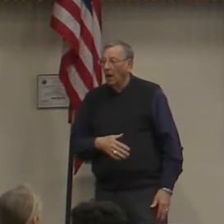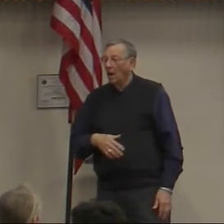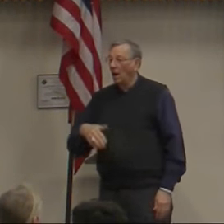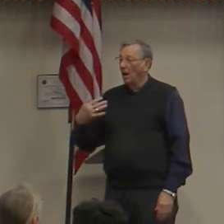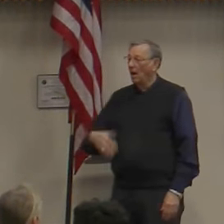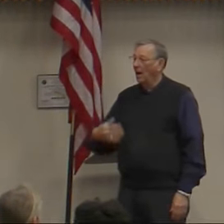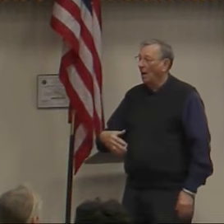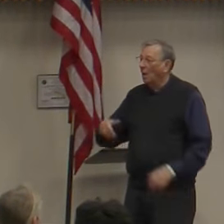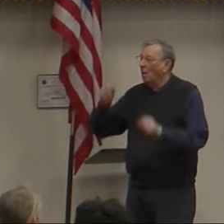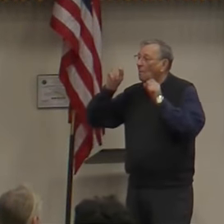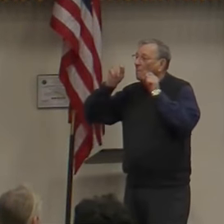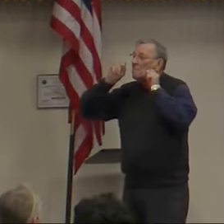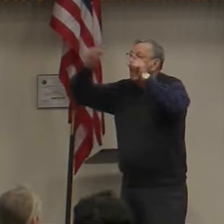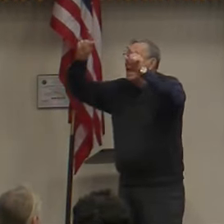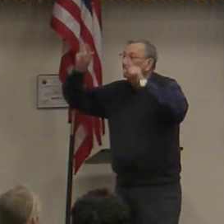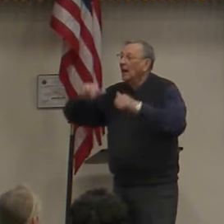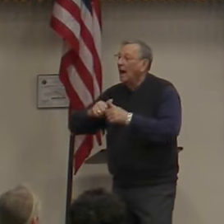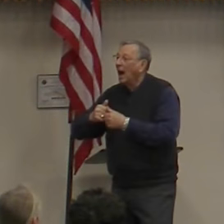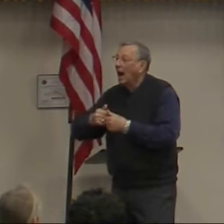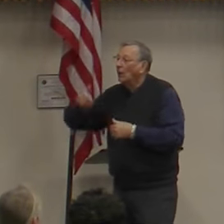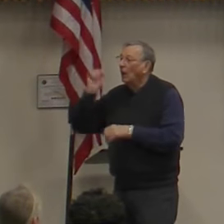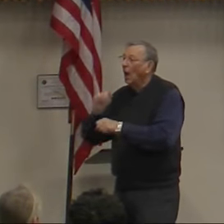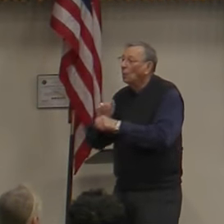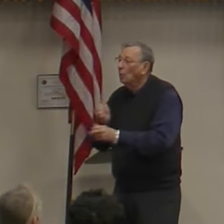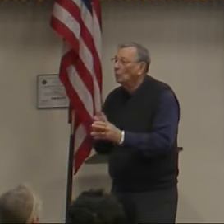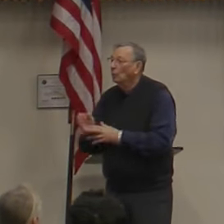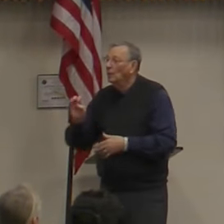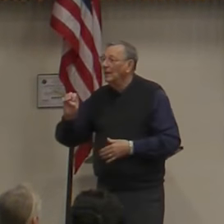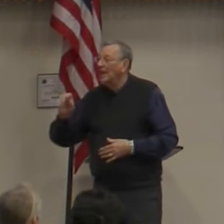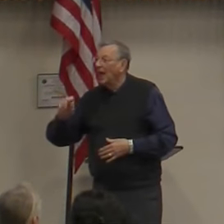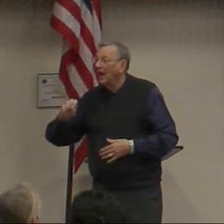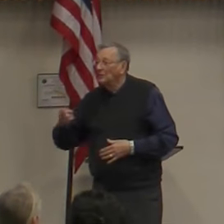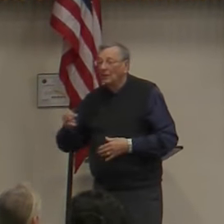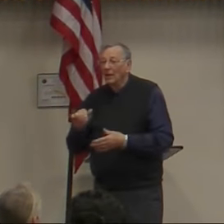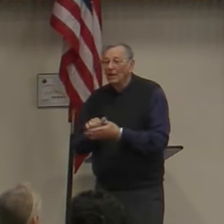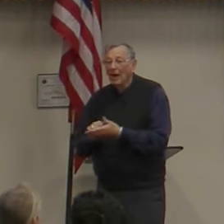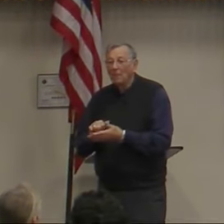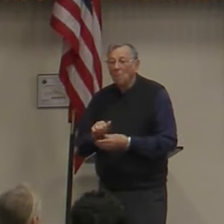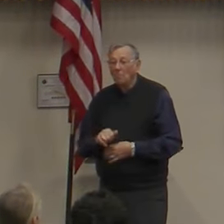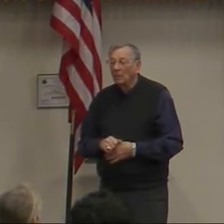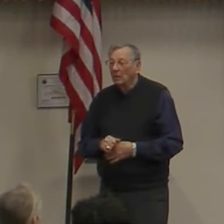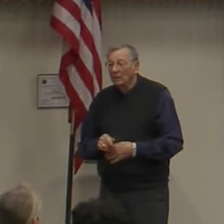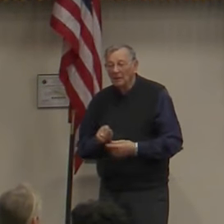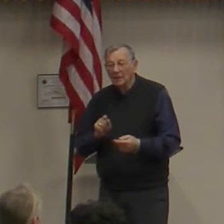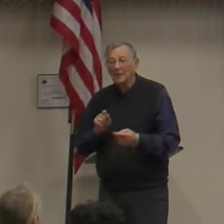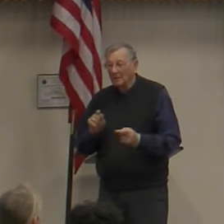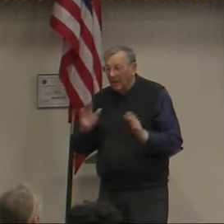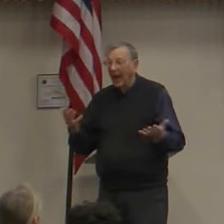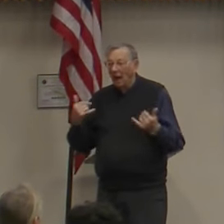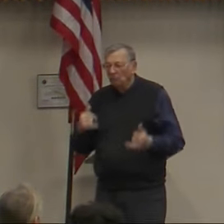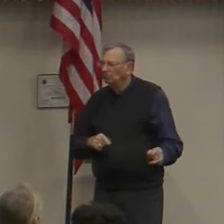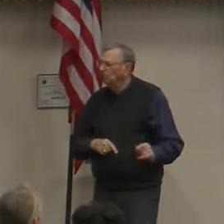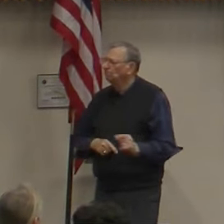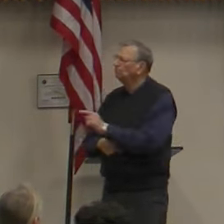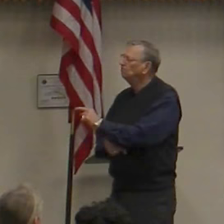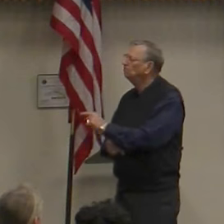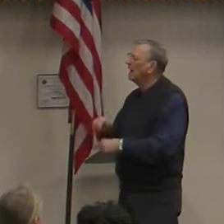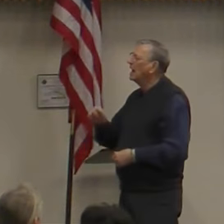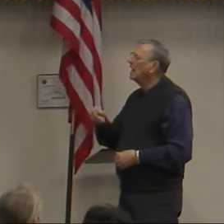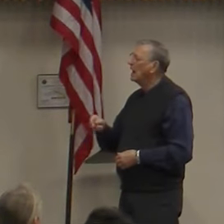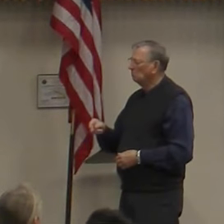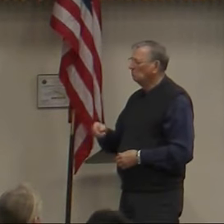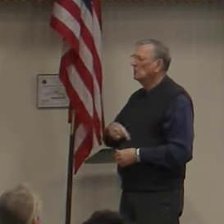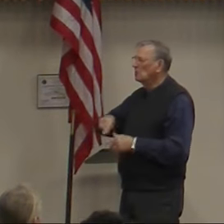how God was working through Elijah in that moment. He goes and he's going to meet with Ahab and tell him, we're bringing back the